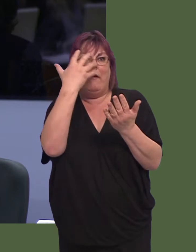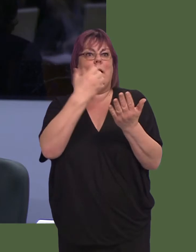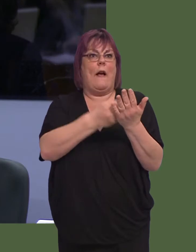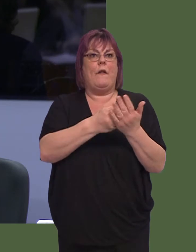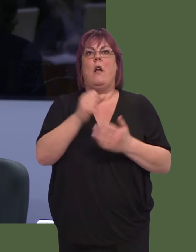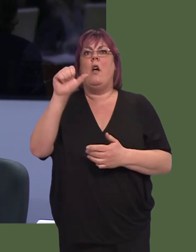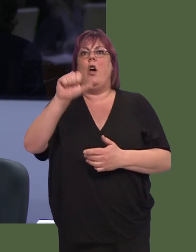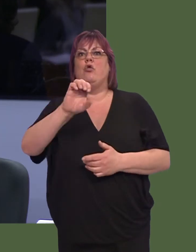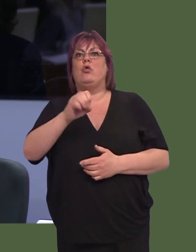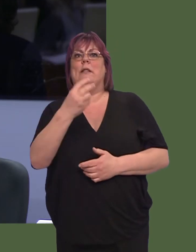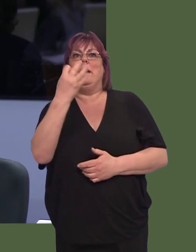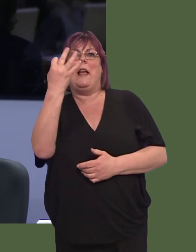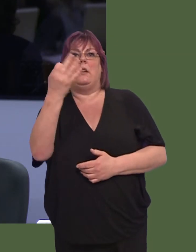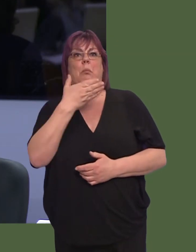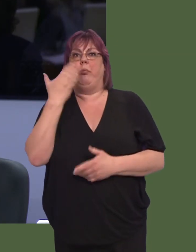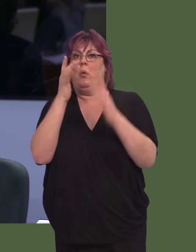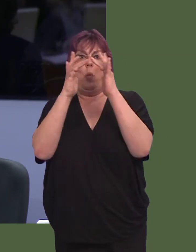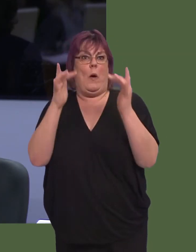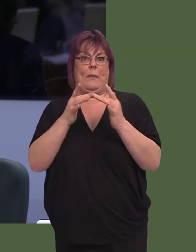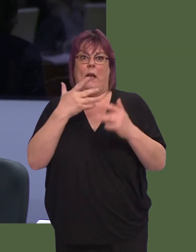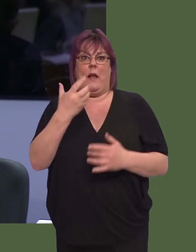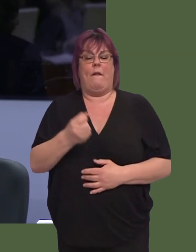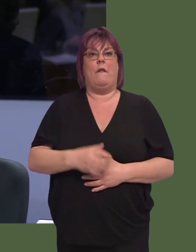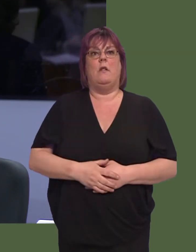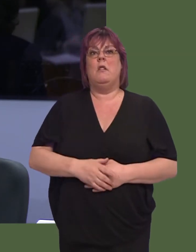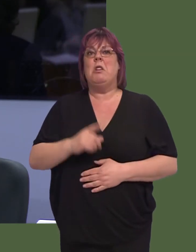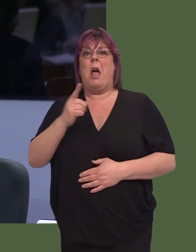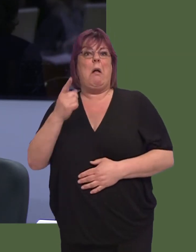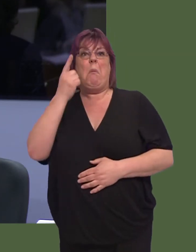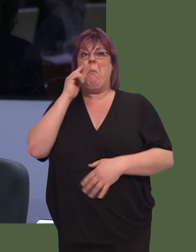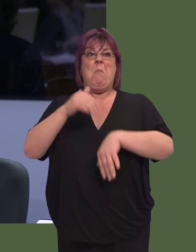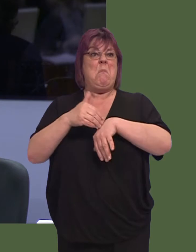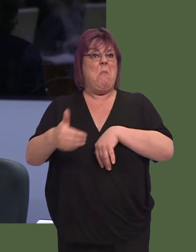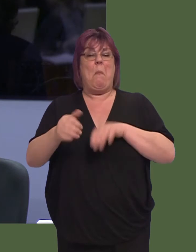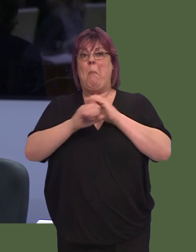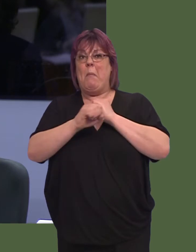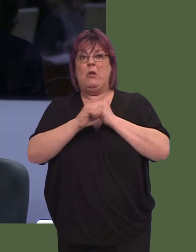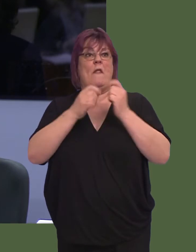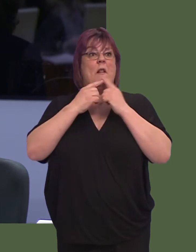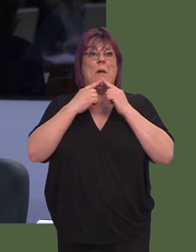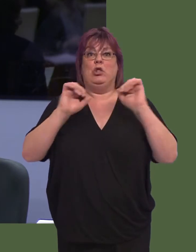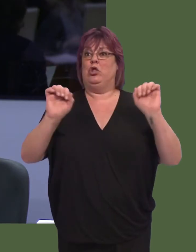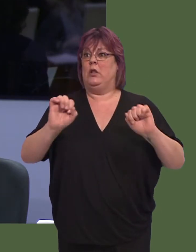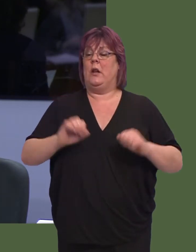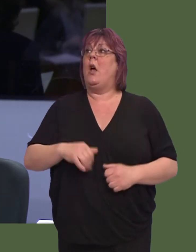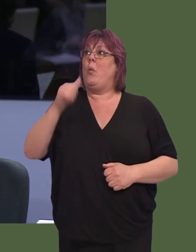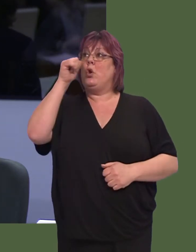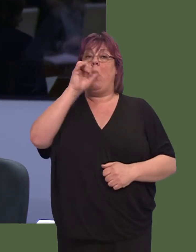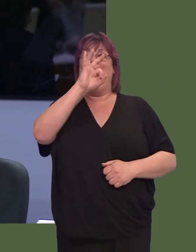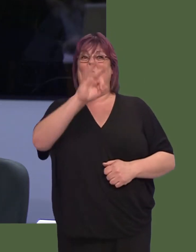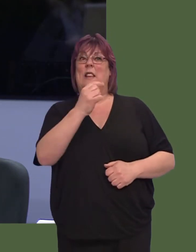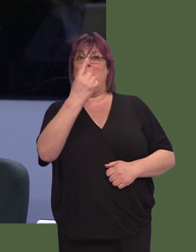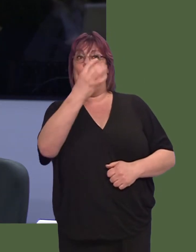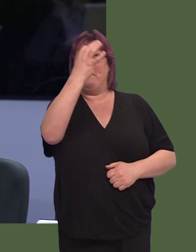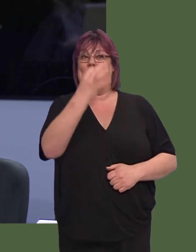simple errors, and 108 do not have a website and have not made other arrangements to publish information. And we know